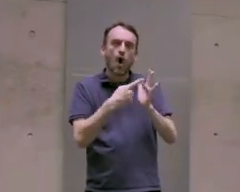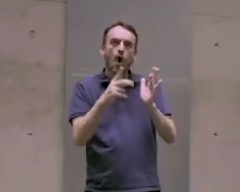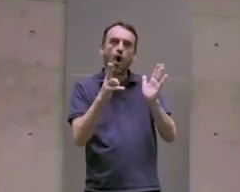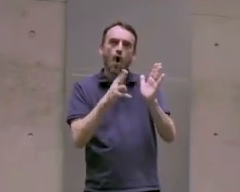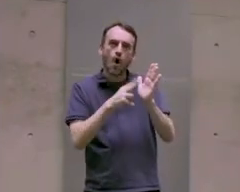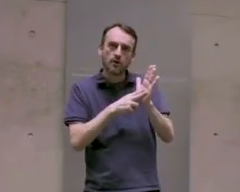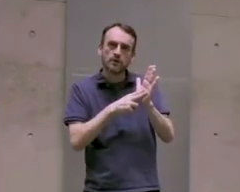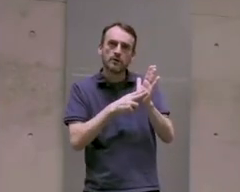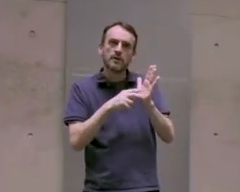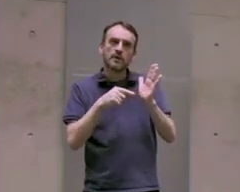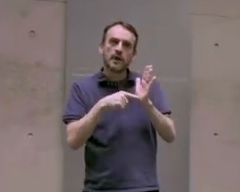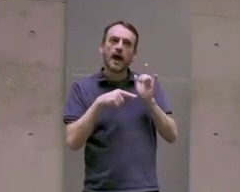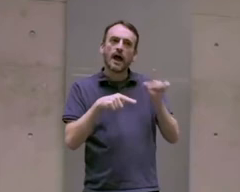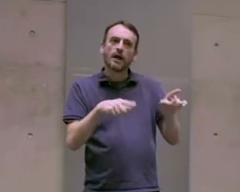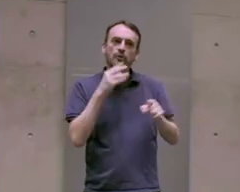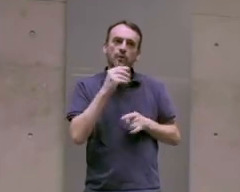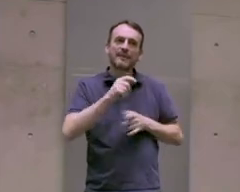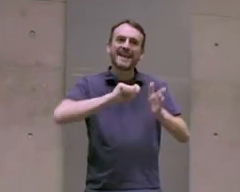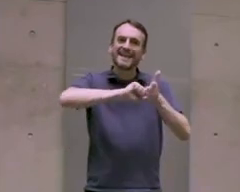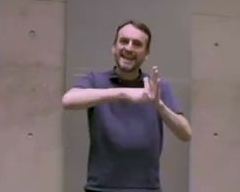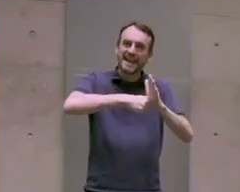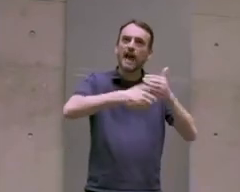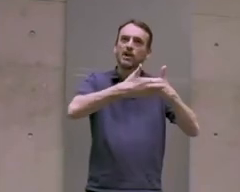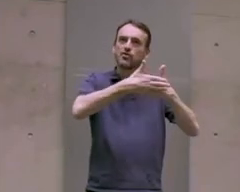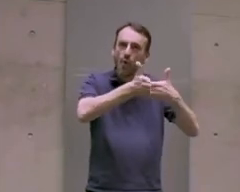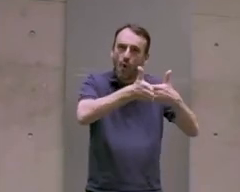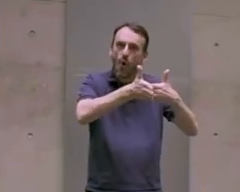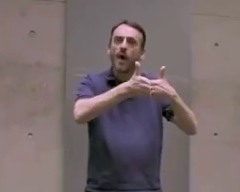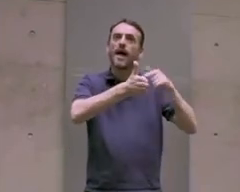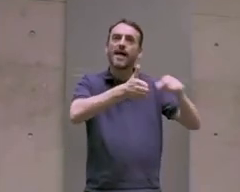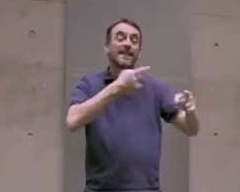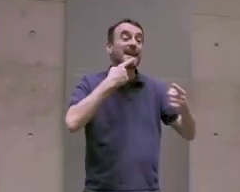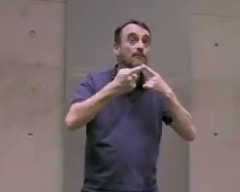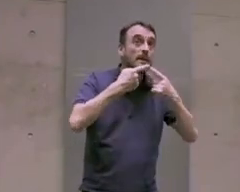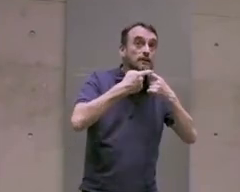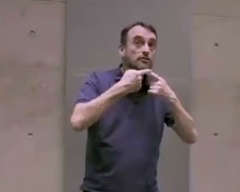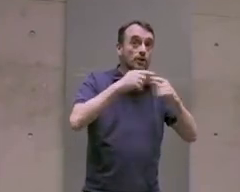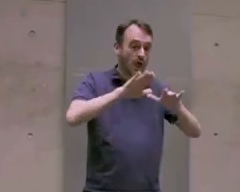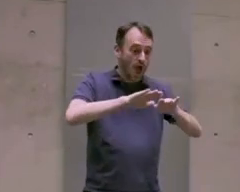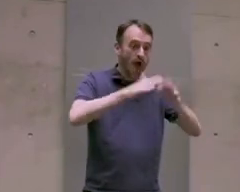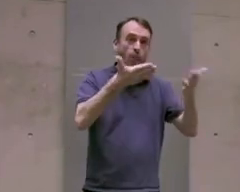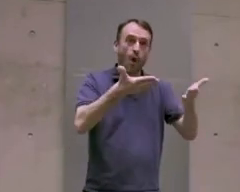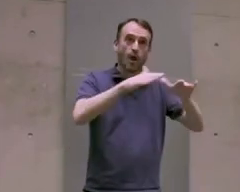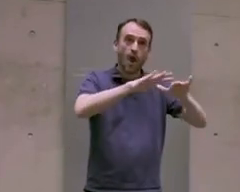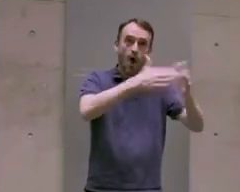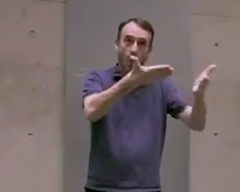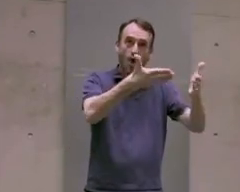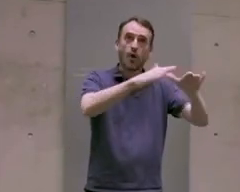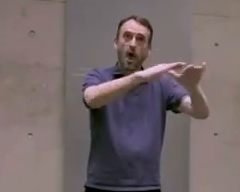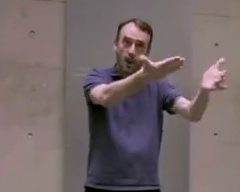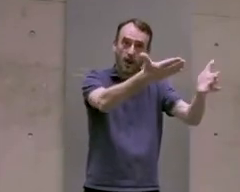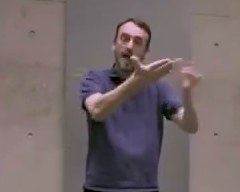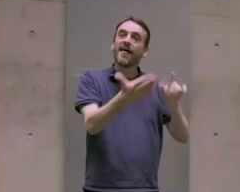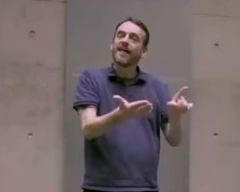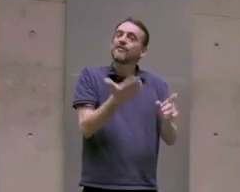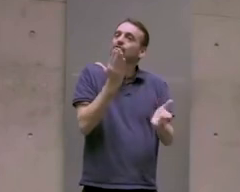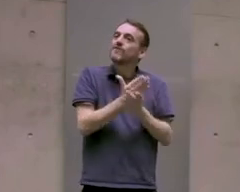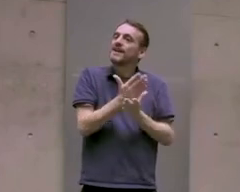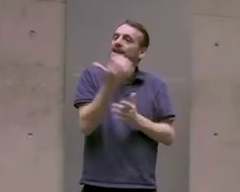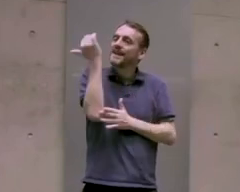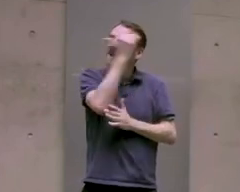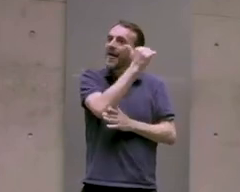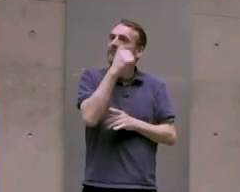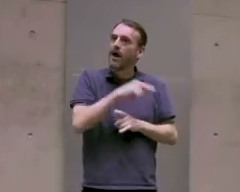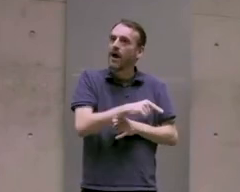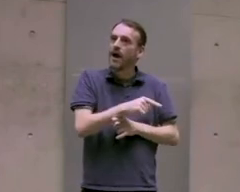keys and doors, basically, in terms of how you're unlocking kind of information in that game, which I thought was really clever. And then you look, and obviously interactive